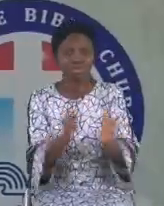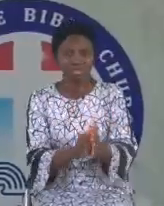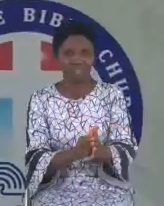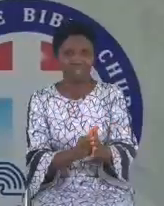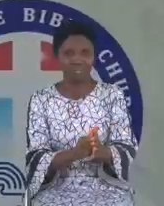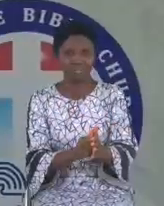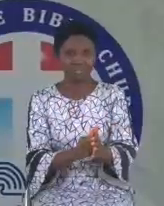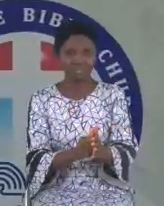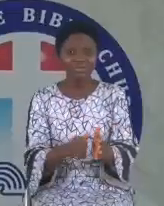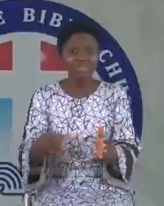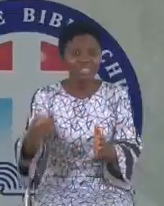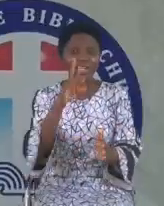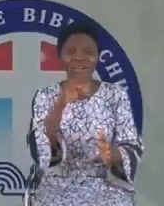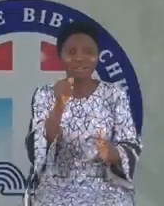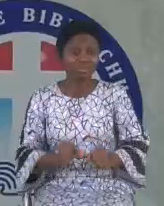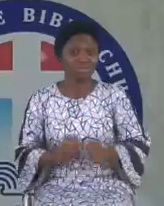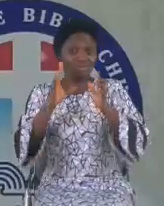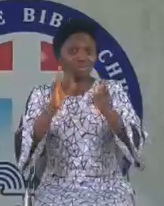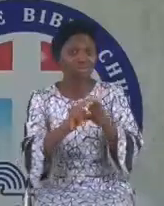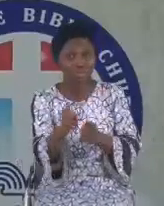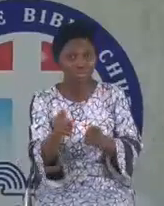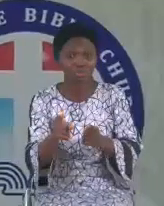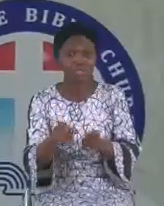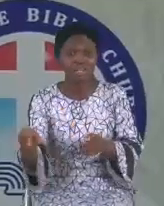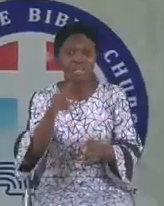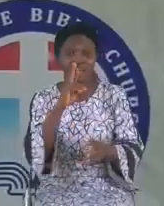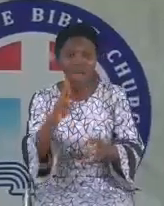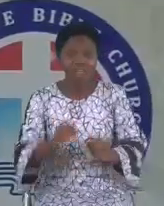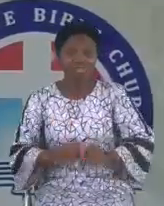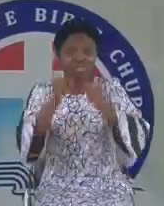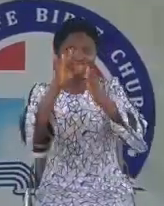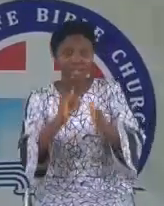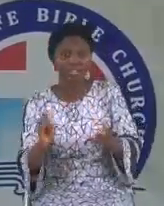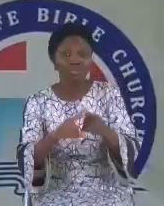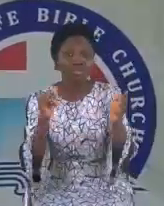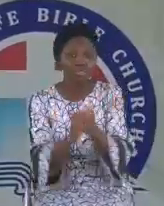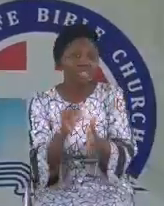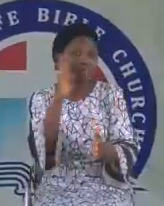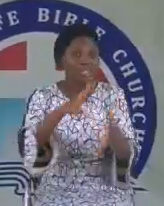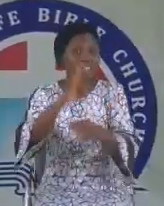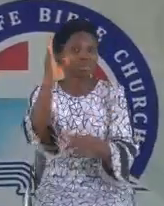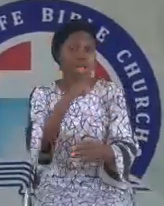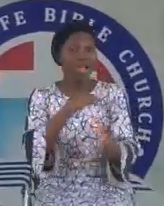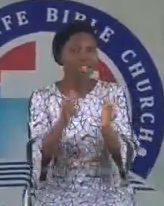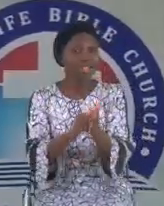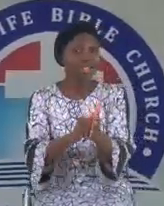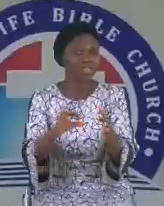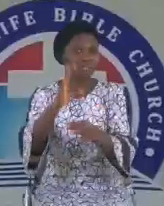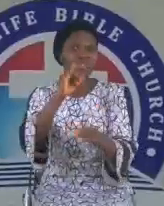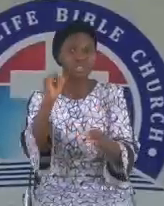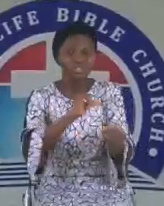They're surrendering to that spirit. And that spirit is ruining your life and destroying your life. But